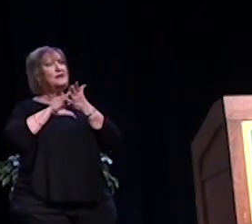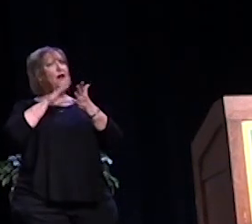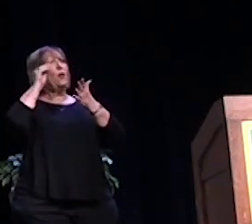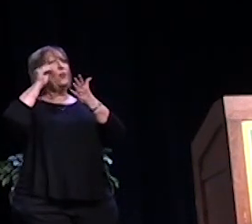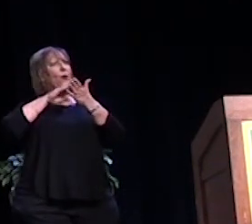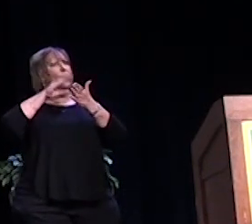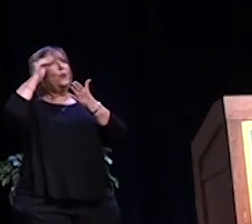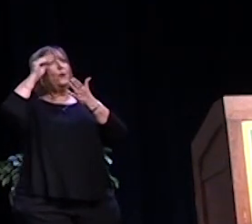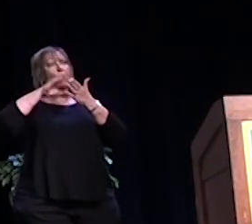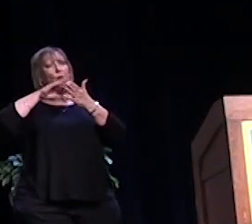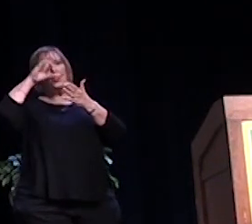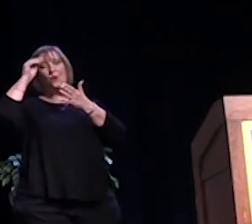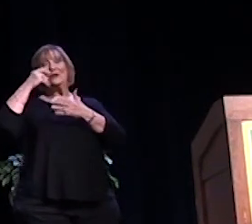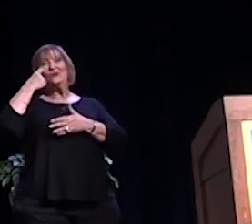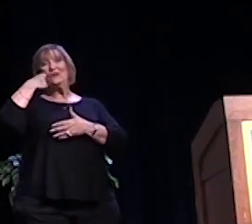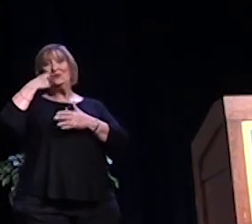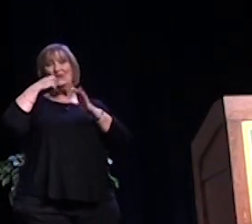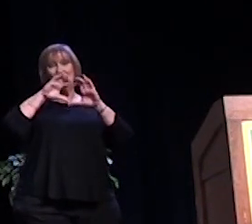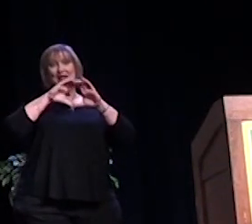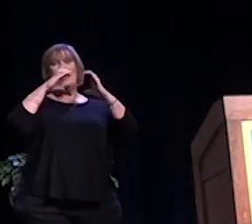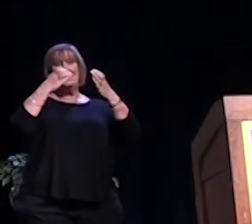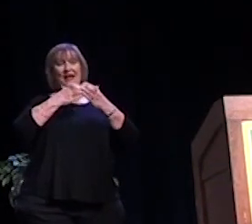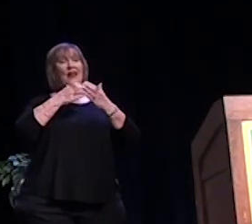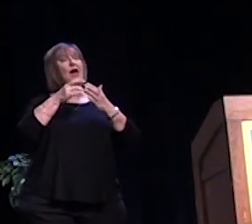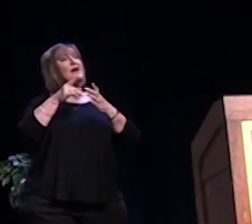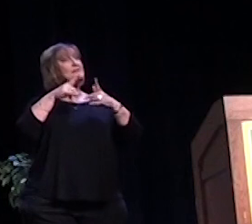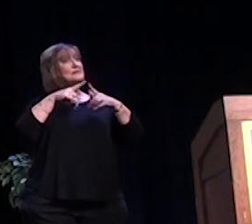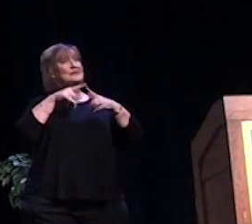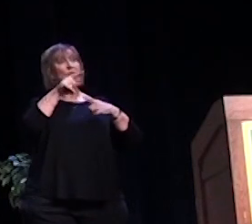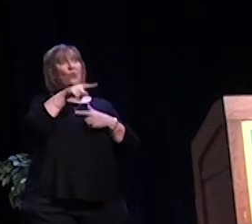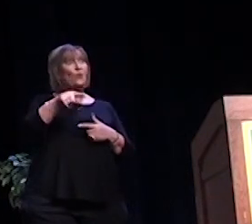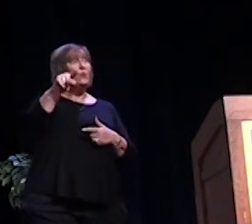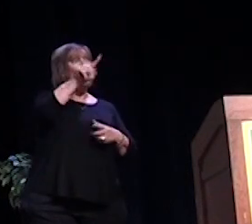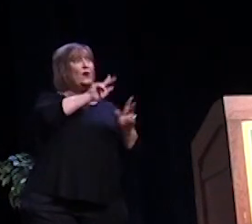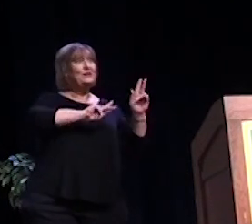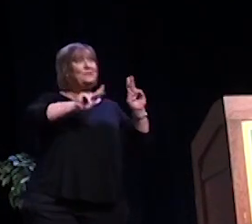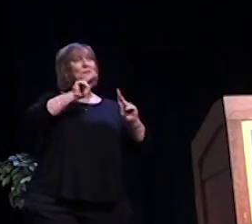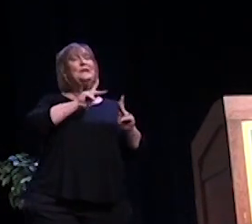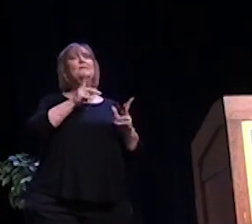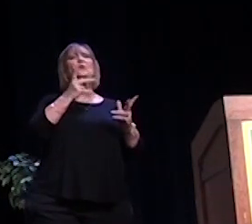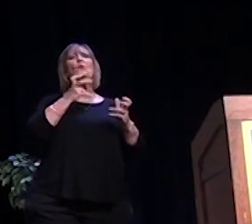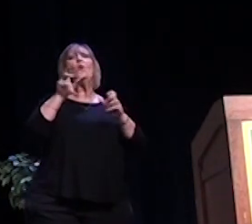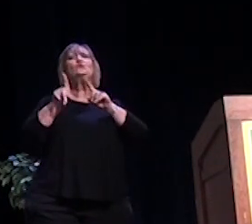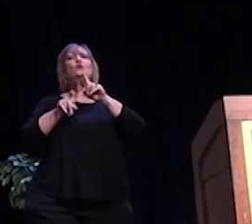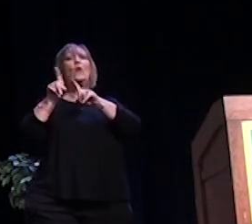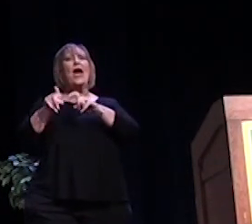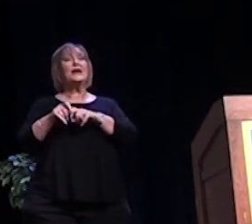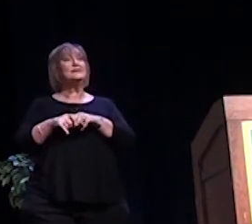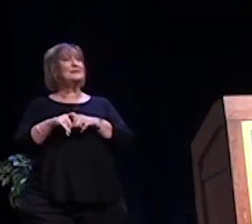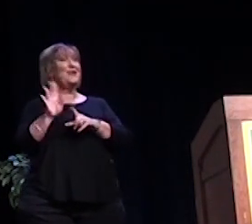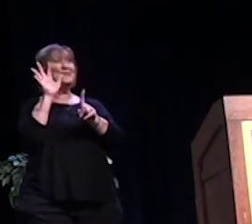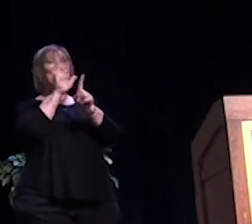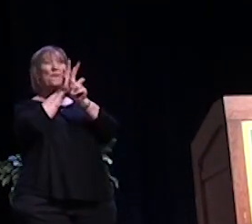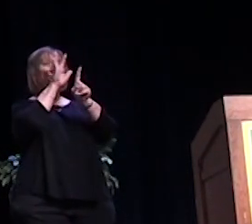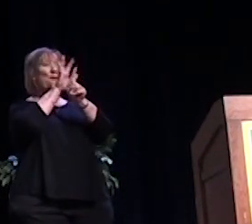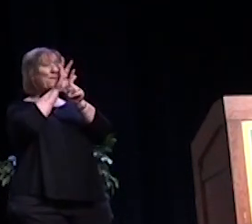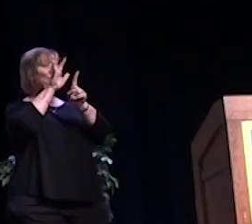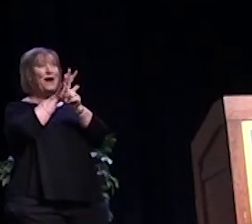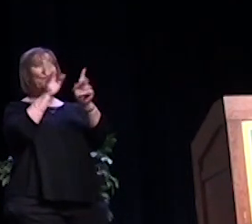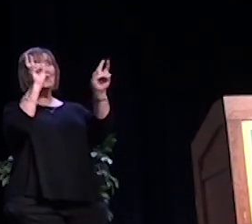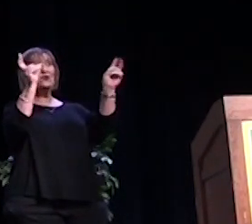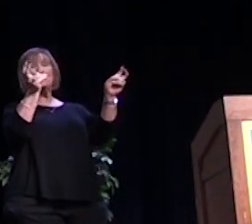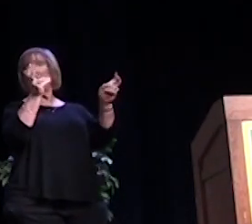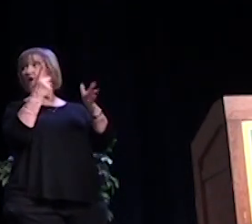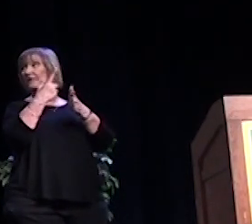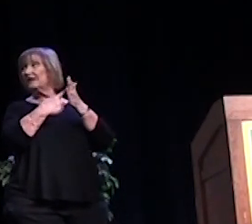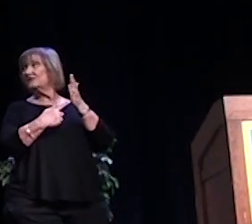this class based on what your questions are. Would you believe the sexiest topic right now is